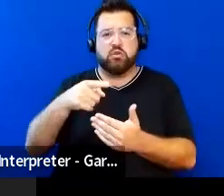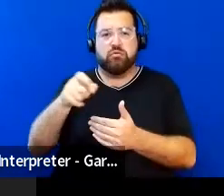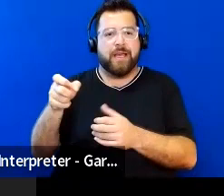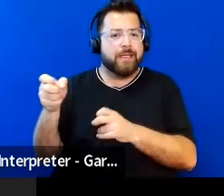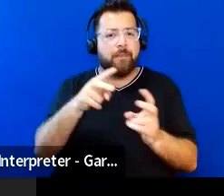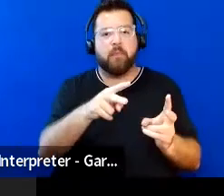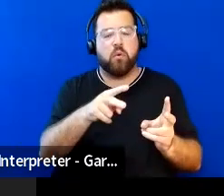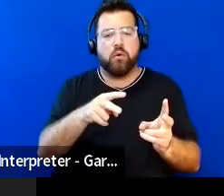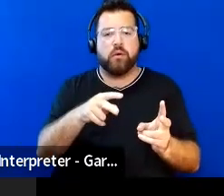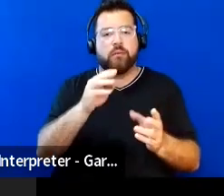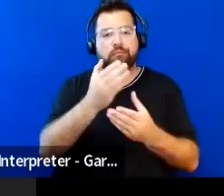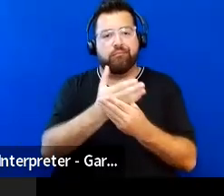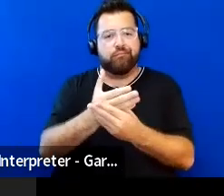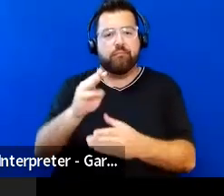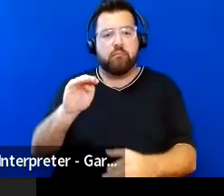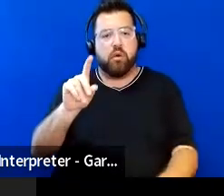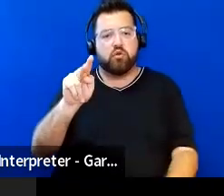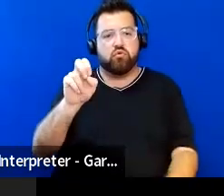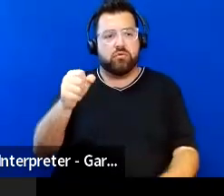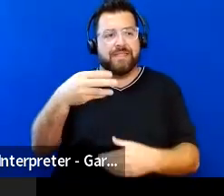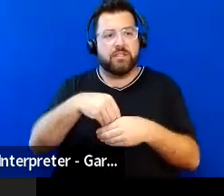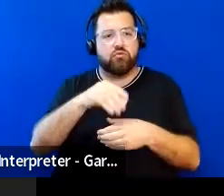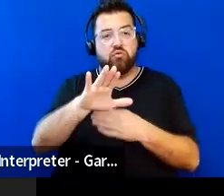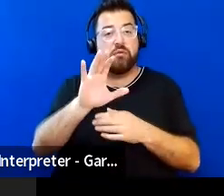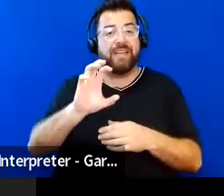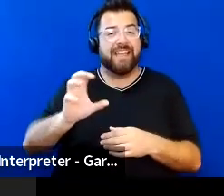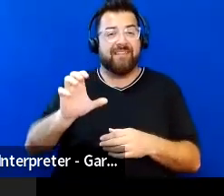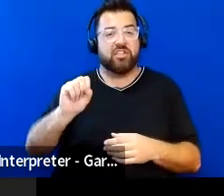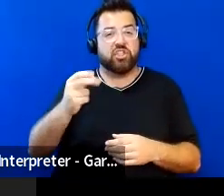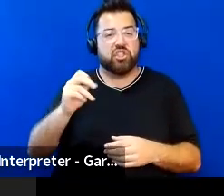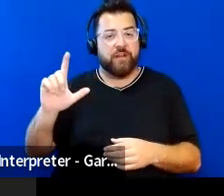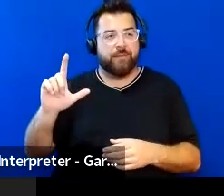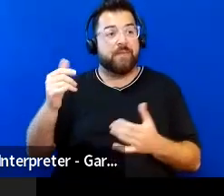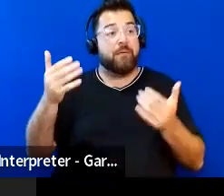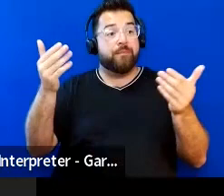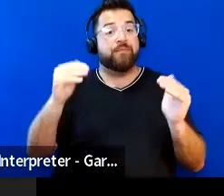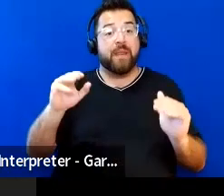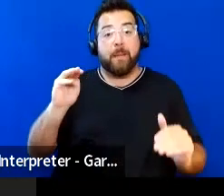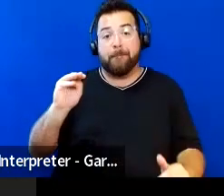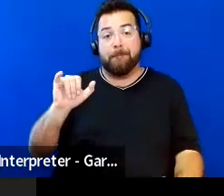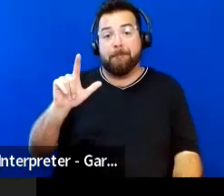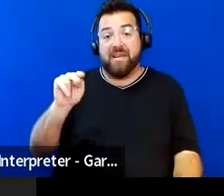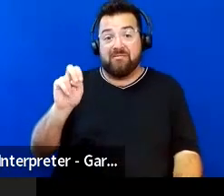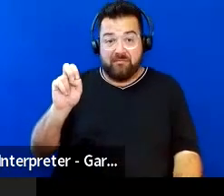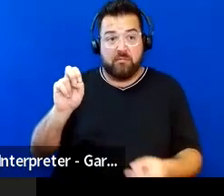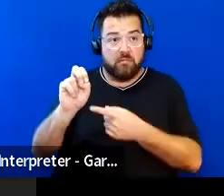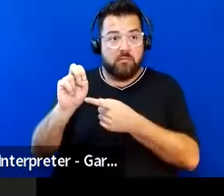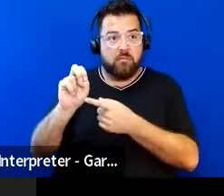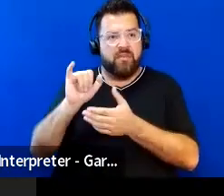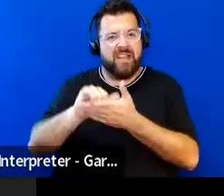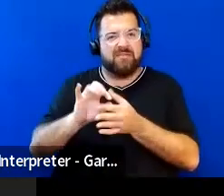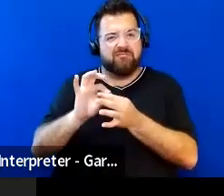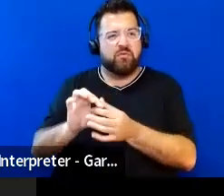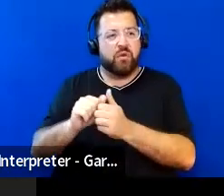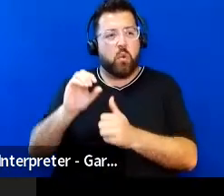your Canvas shell. Okay, so MILN is, and that's affiliated with OpenSUNY. This